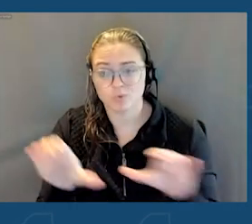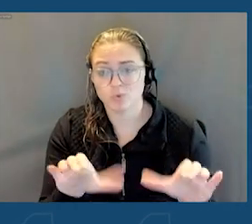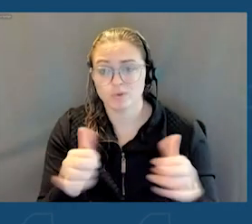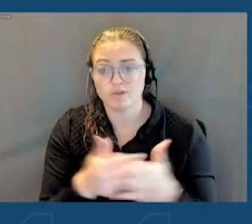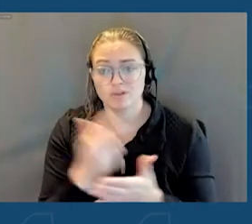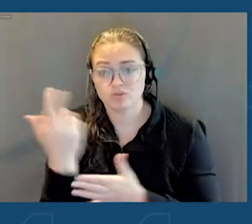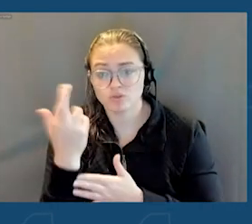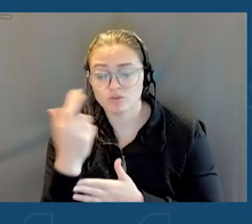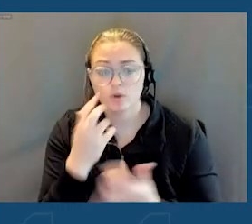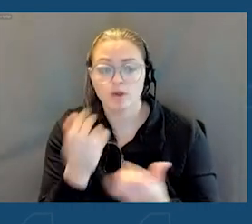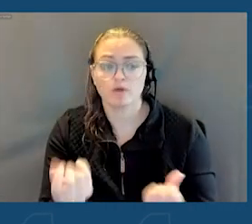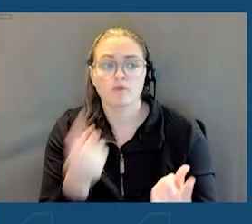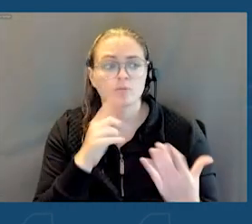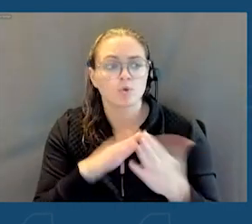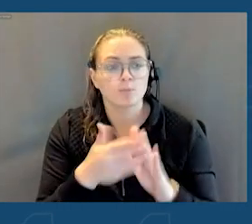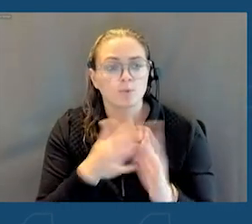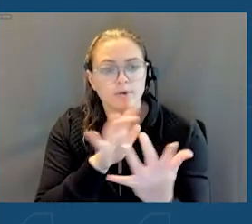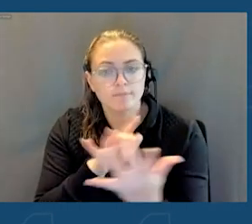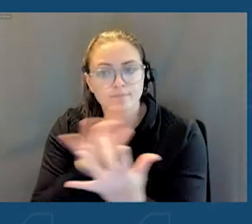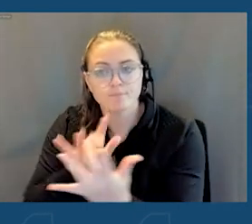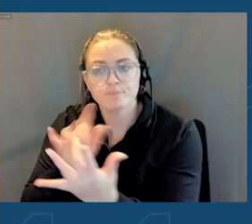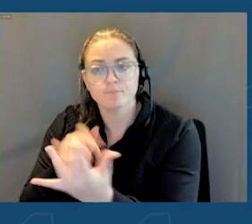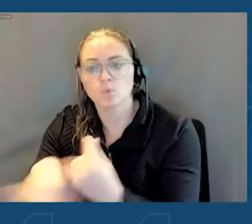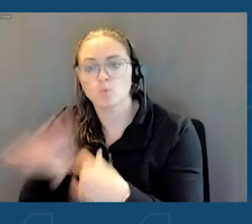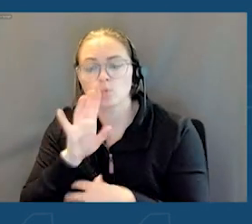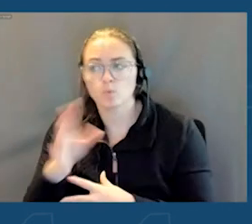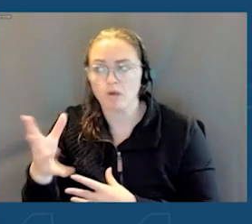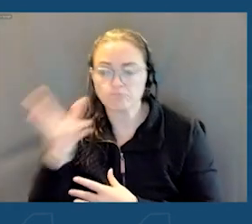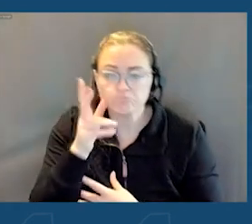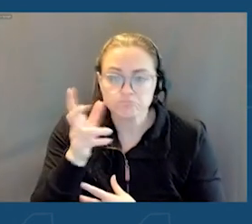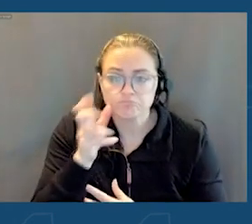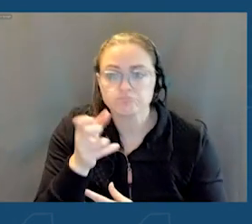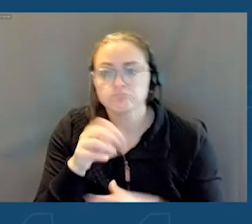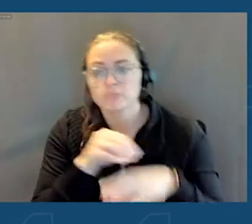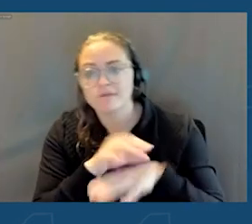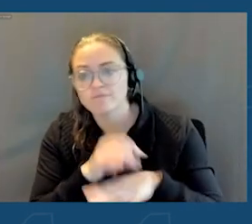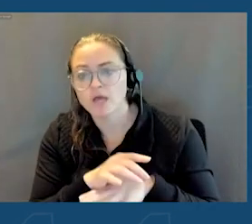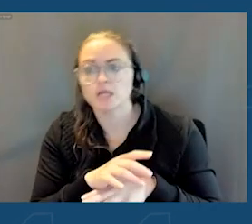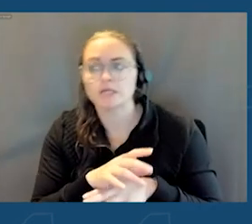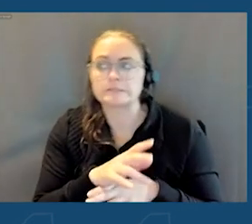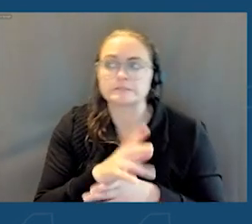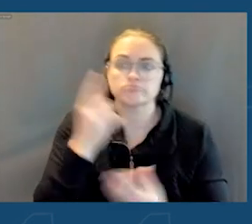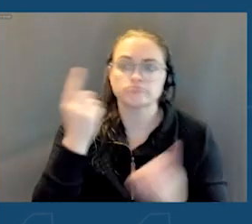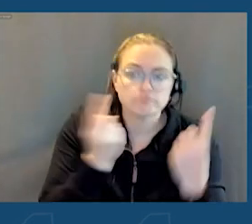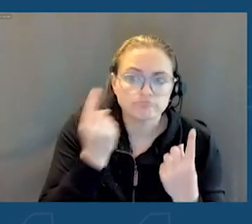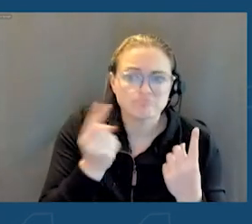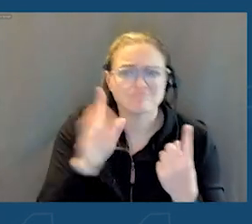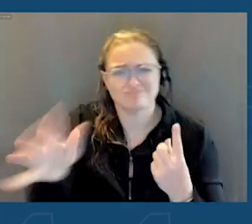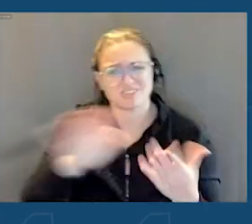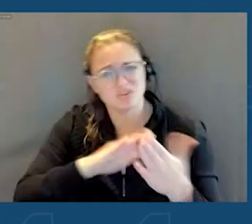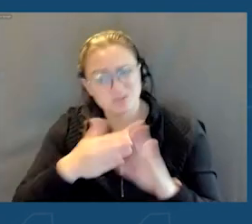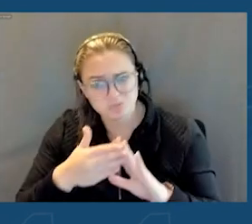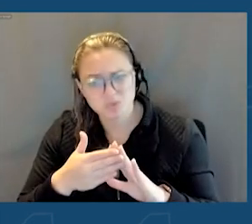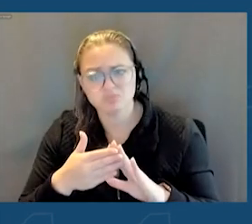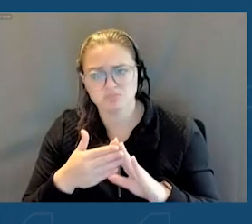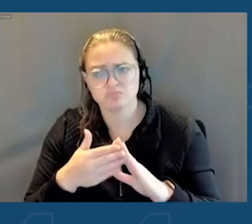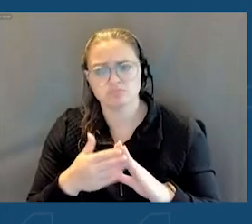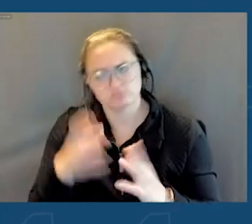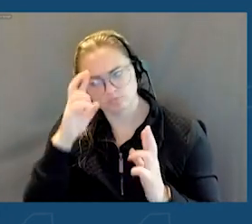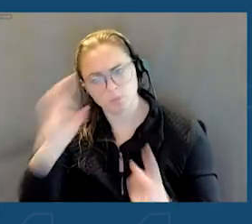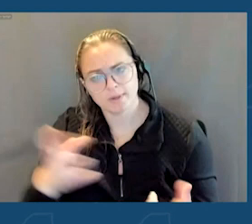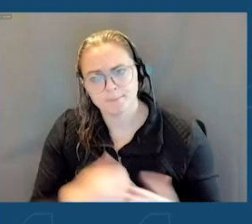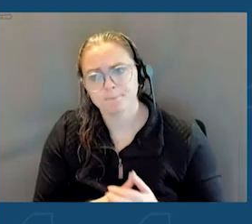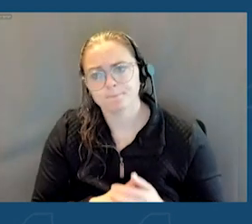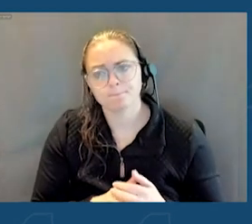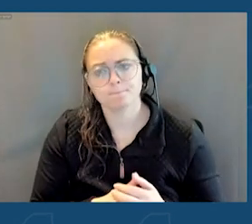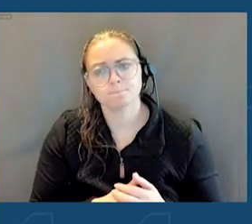so much community outreach. We will take their advice and their input because this is their neighborhood as well, and we respect that. But it's all